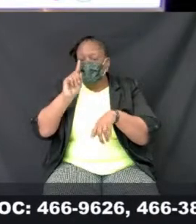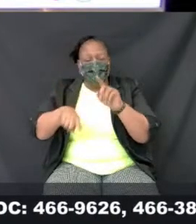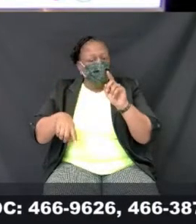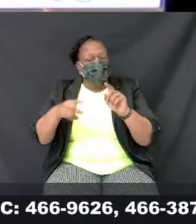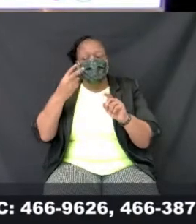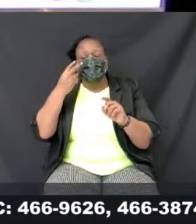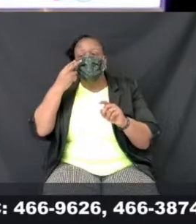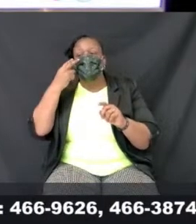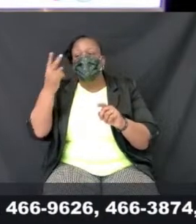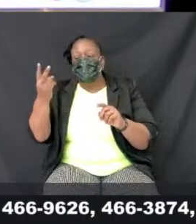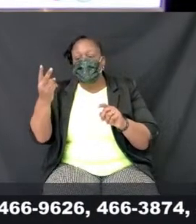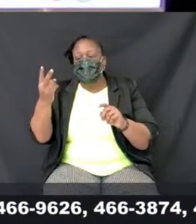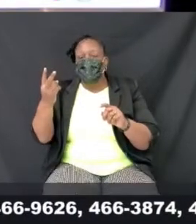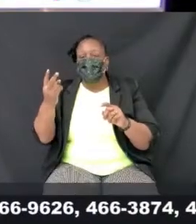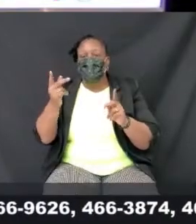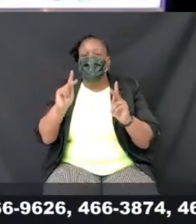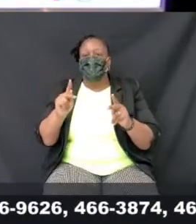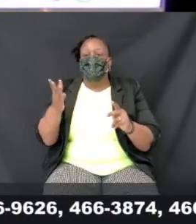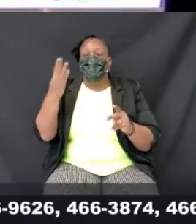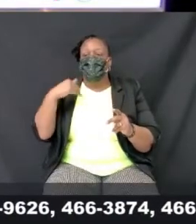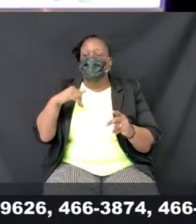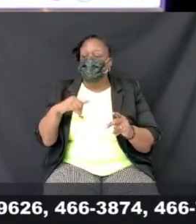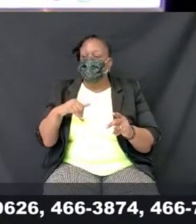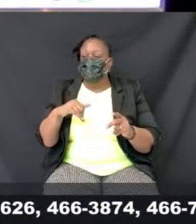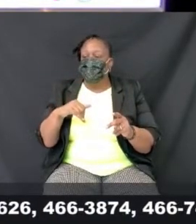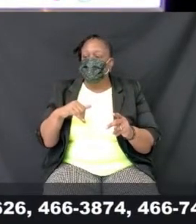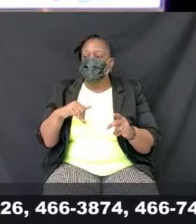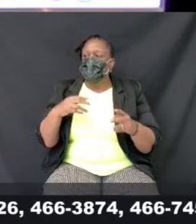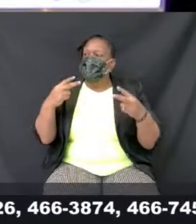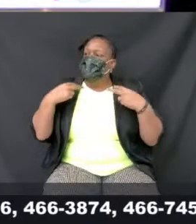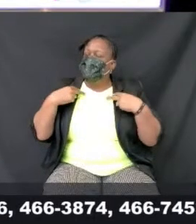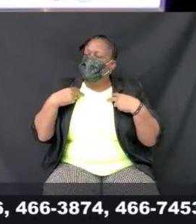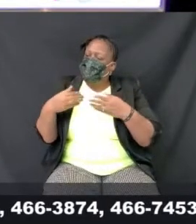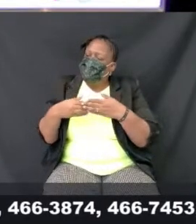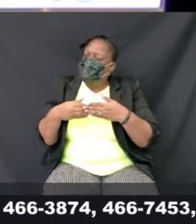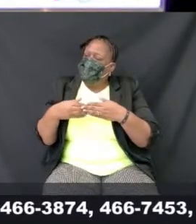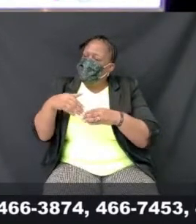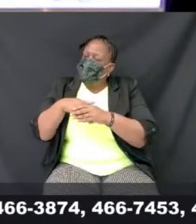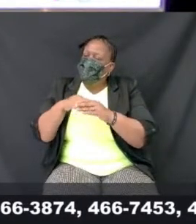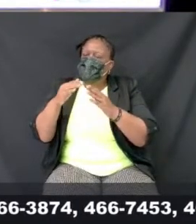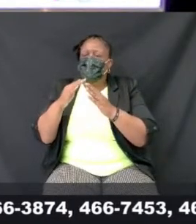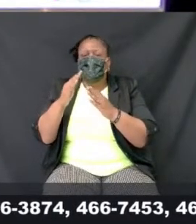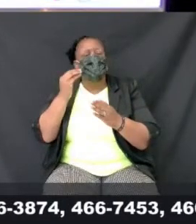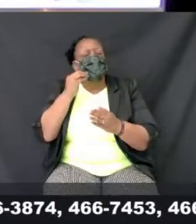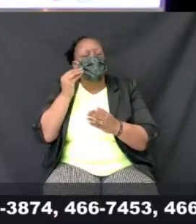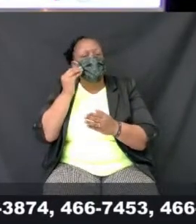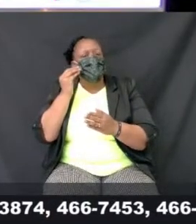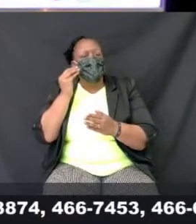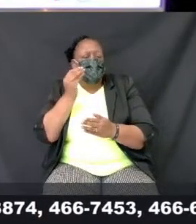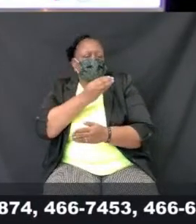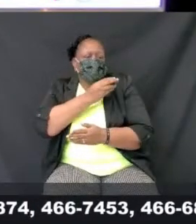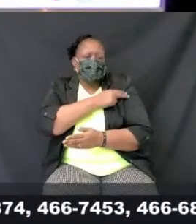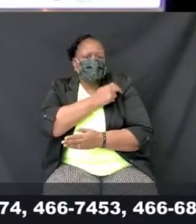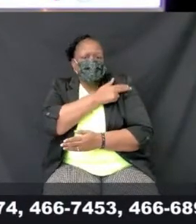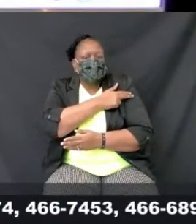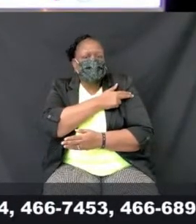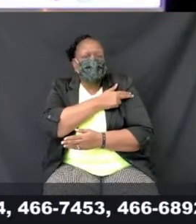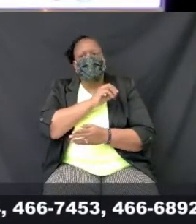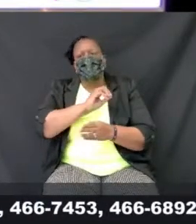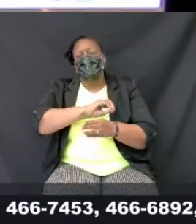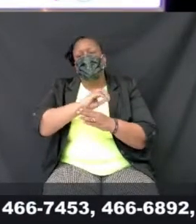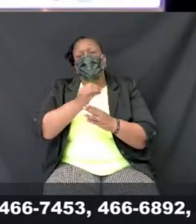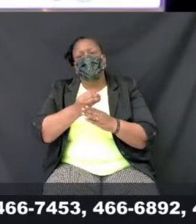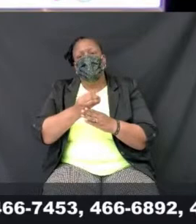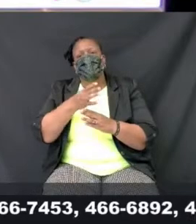have a child in the hospital who is sick and you cannot go and visit that child, if you have a mother or a grandmother who is in the hospital with a